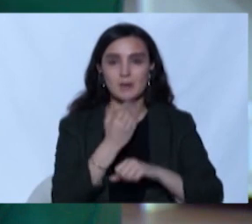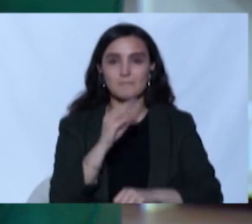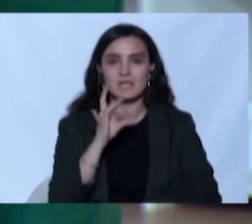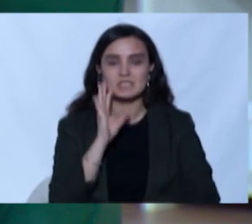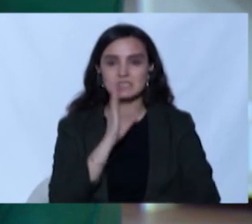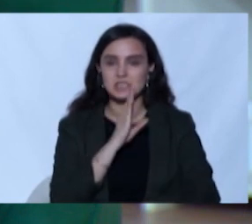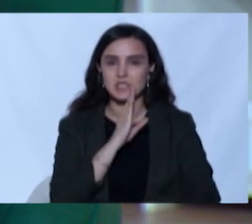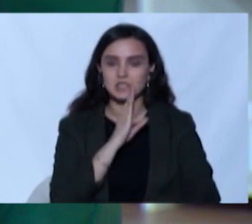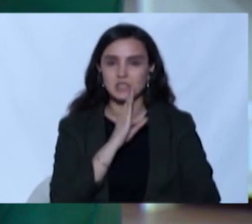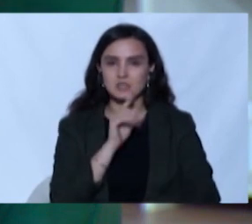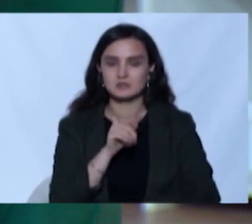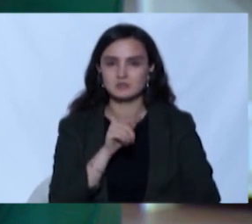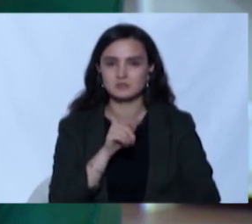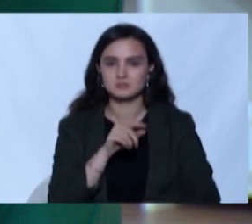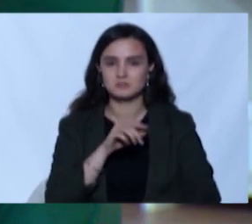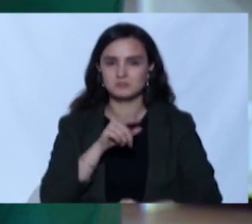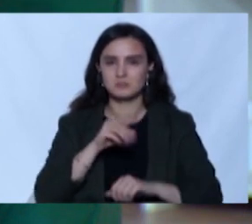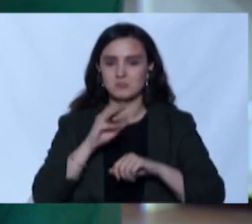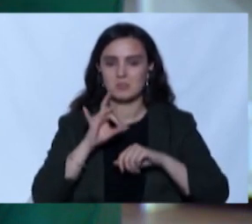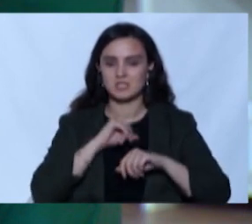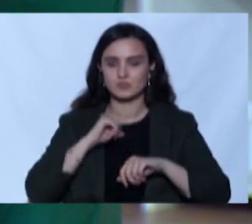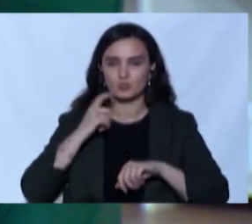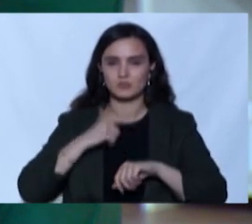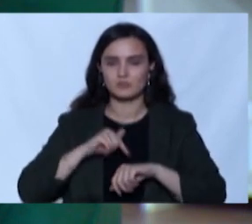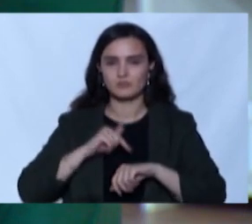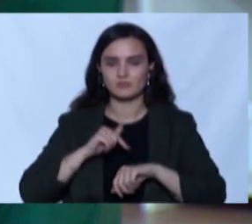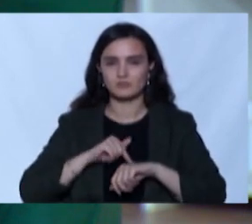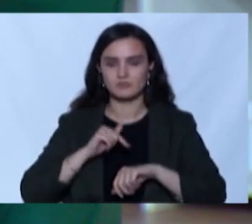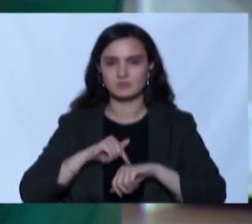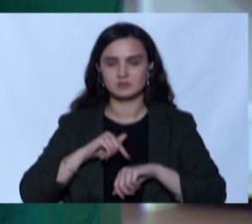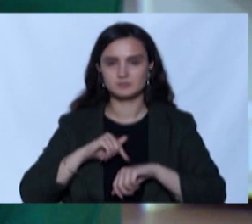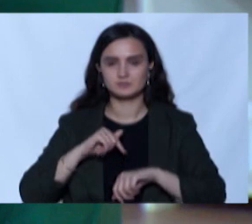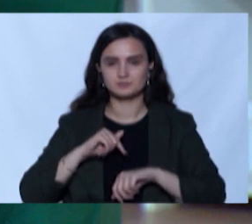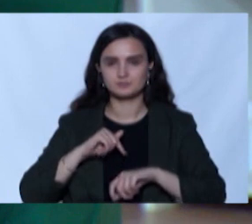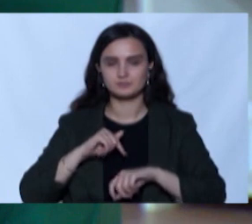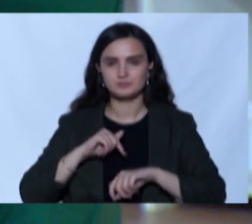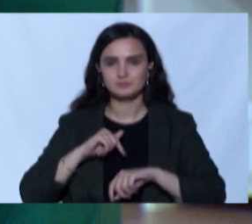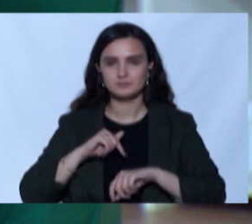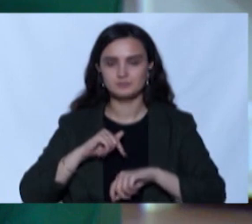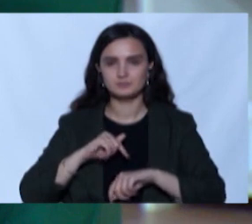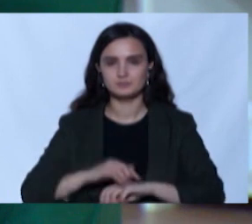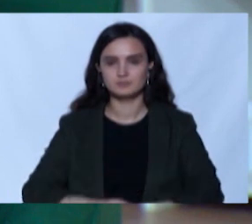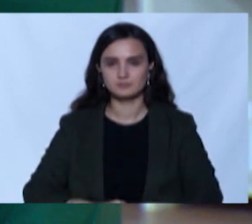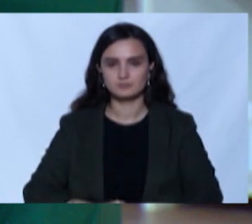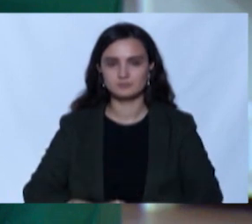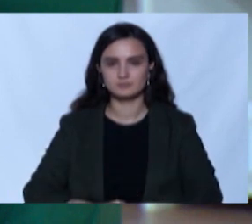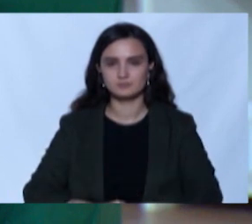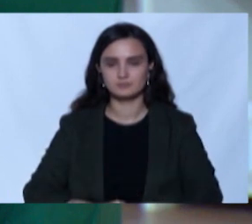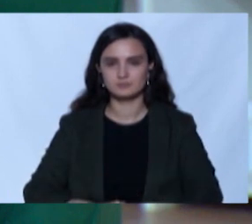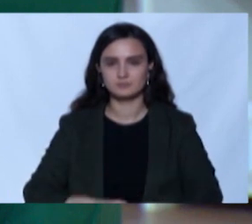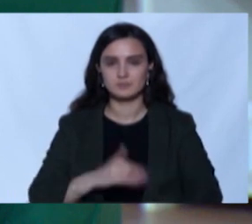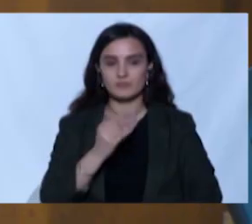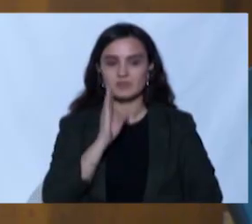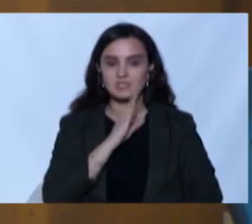perhaps the inevitable guilt that Mary feels about being the cause of her